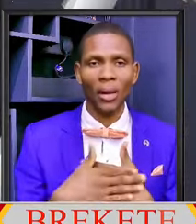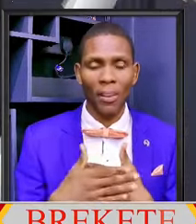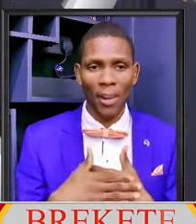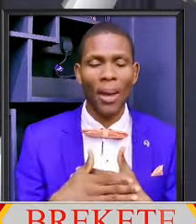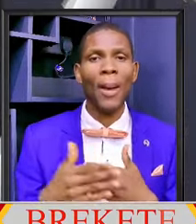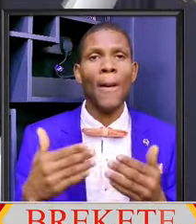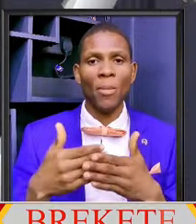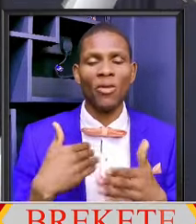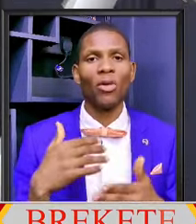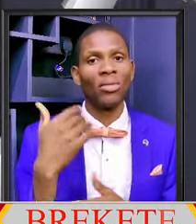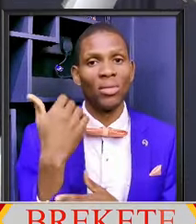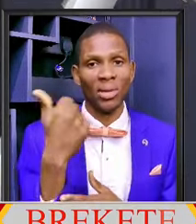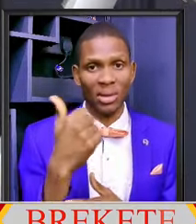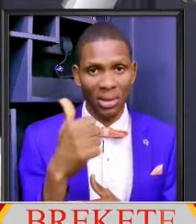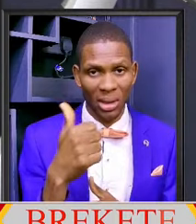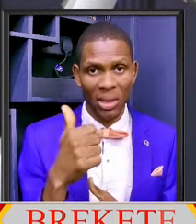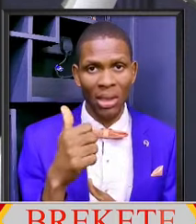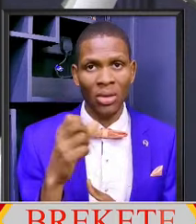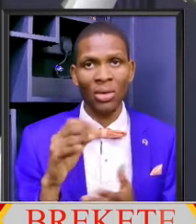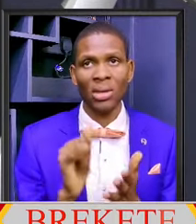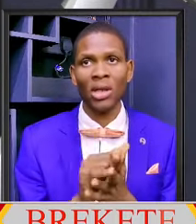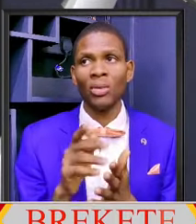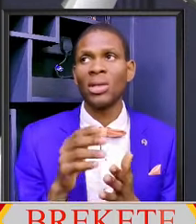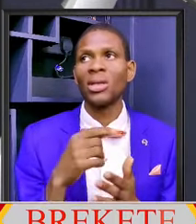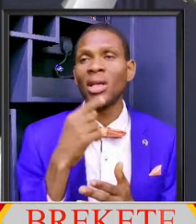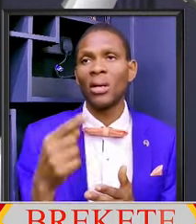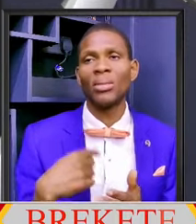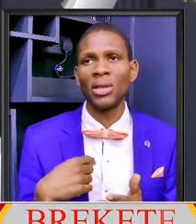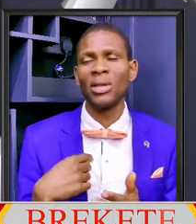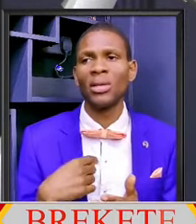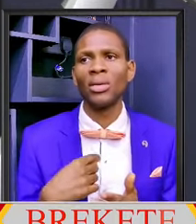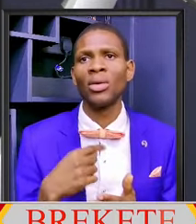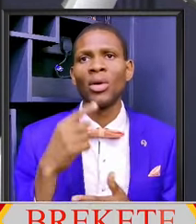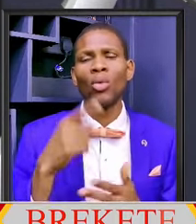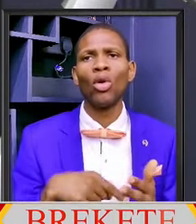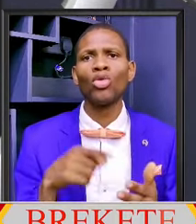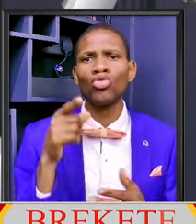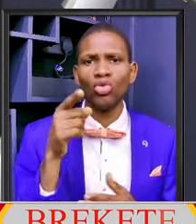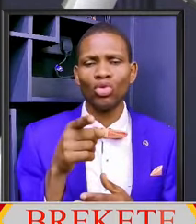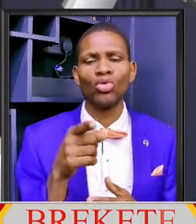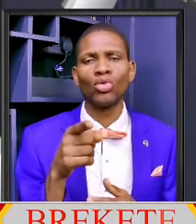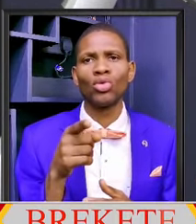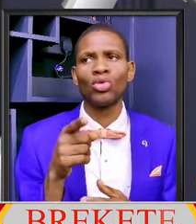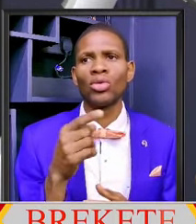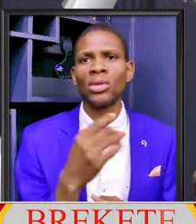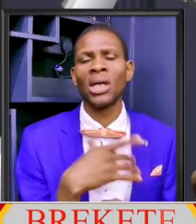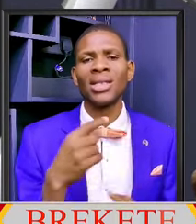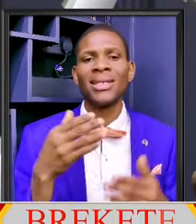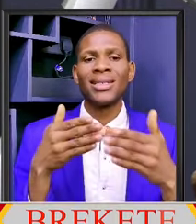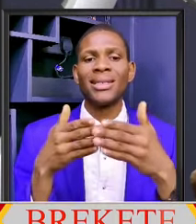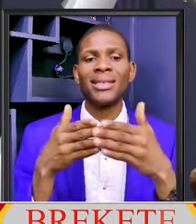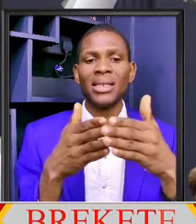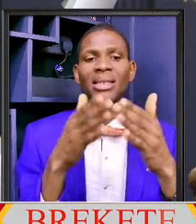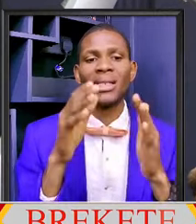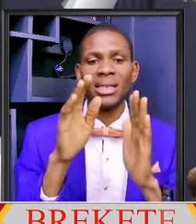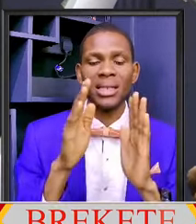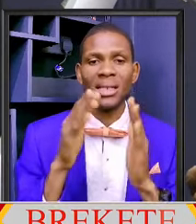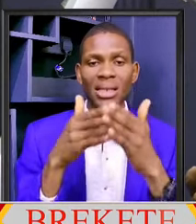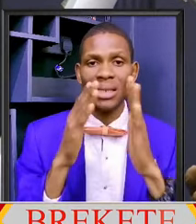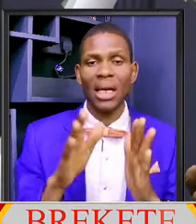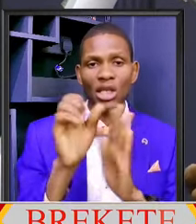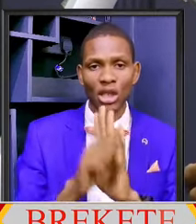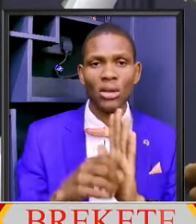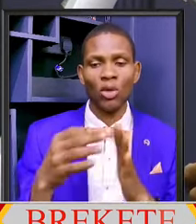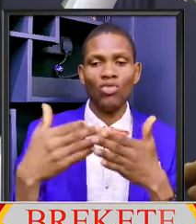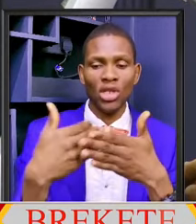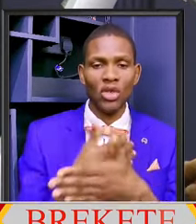Okay, before 10 o'clock so that you go tell me waiting you and the leadership of New Nigerian newspaper don't